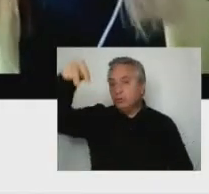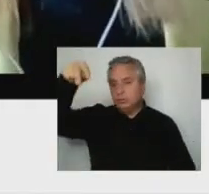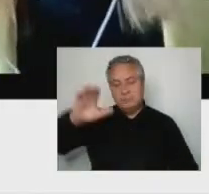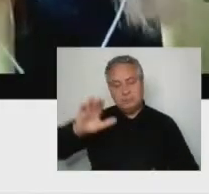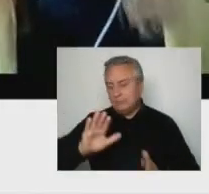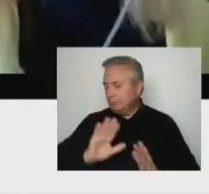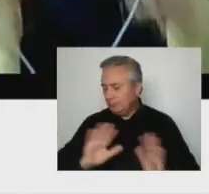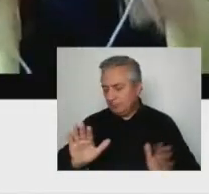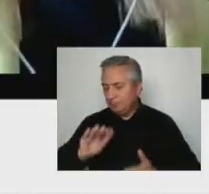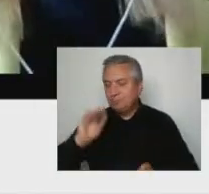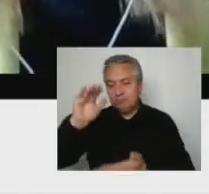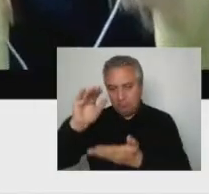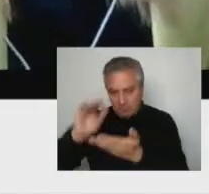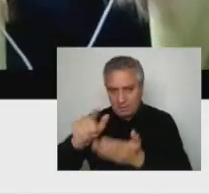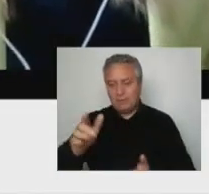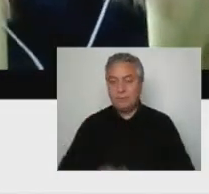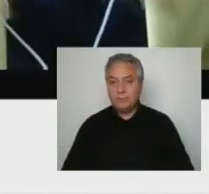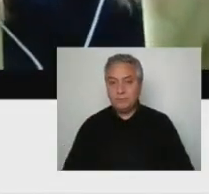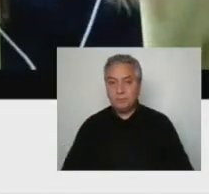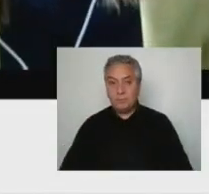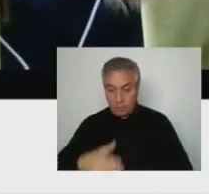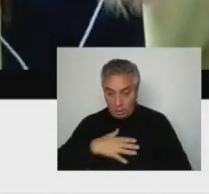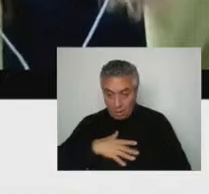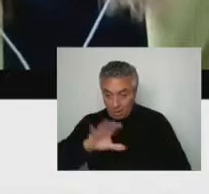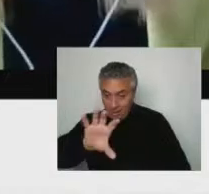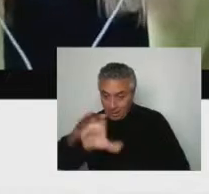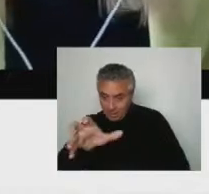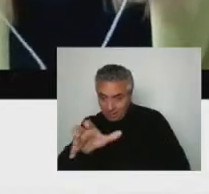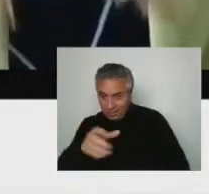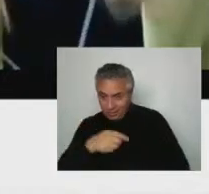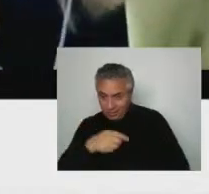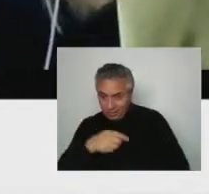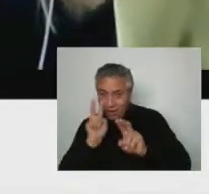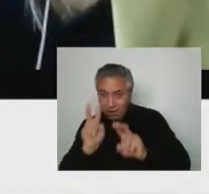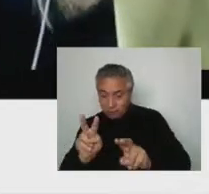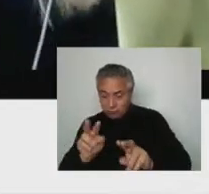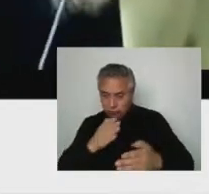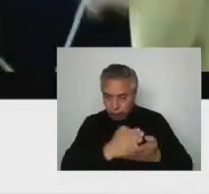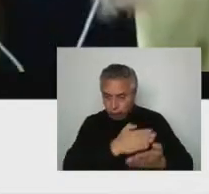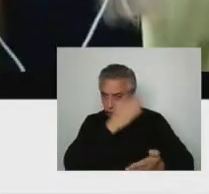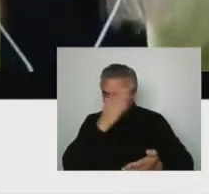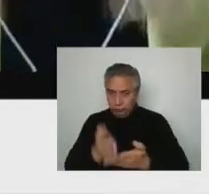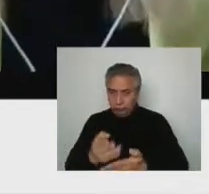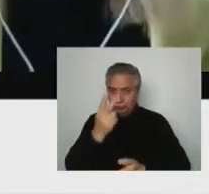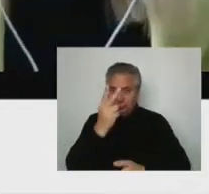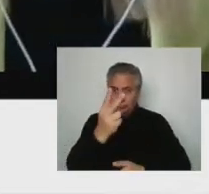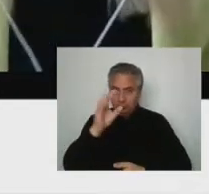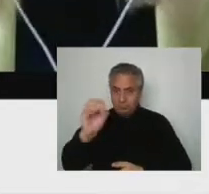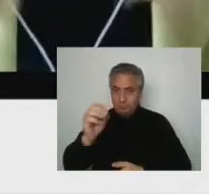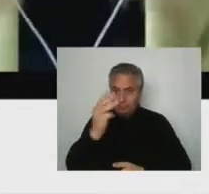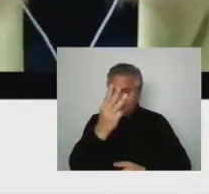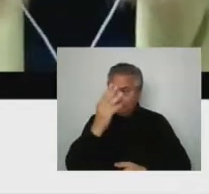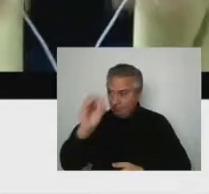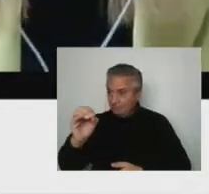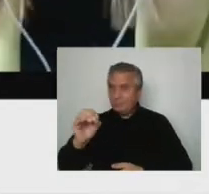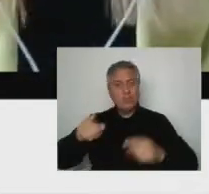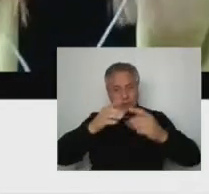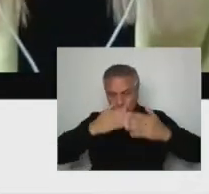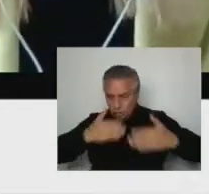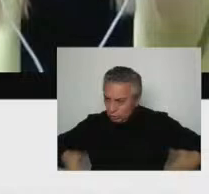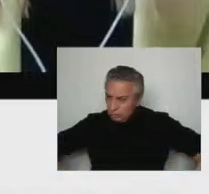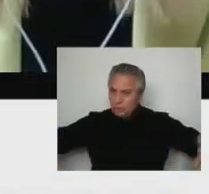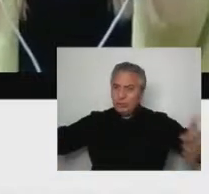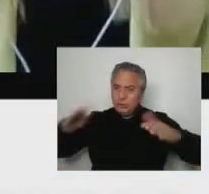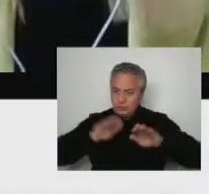our region, if one looks at the goal that says that by 2030 we will ensure that all boys and